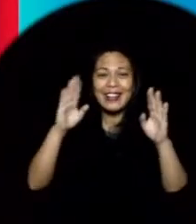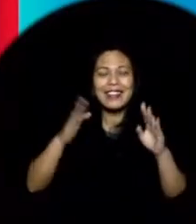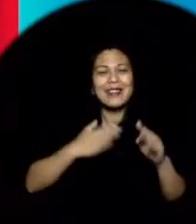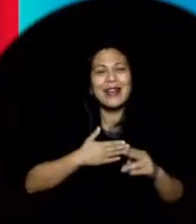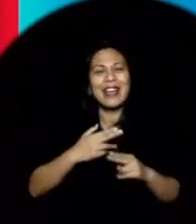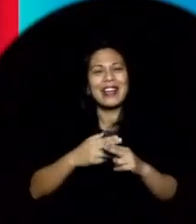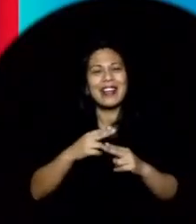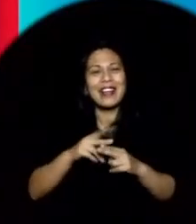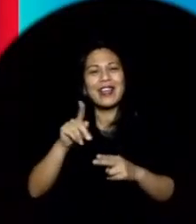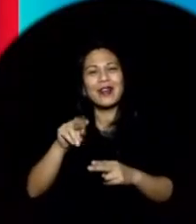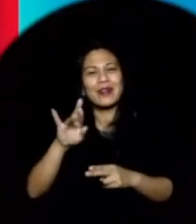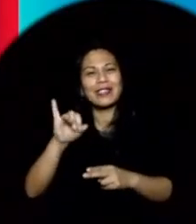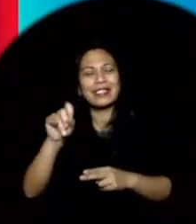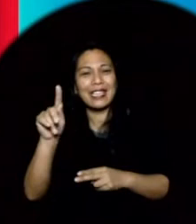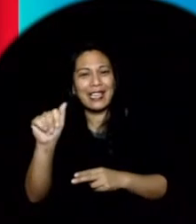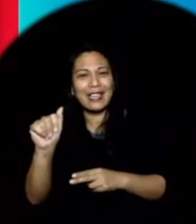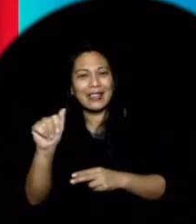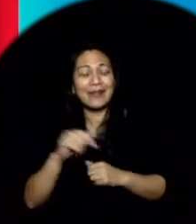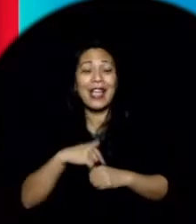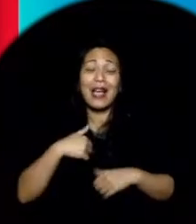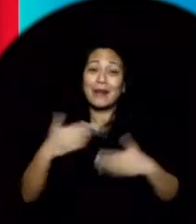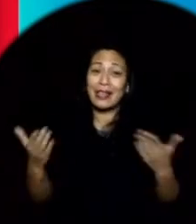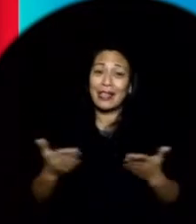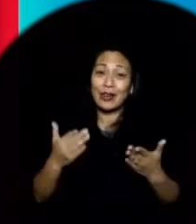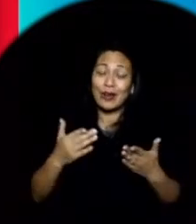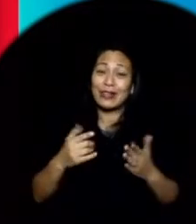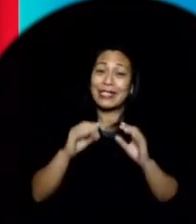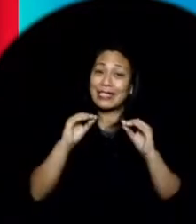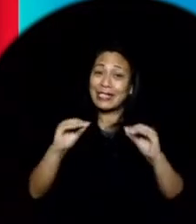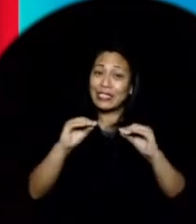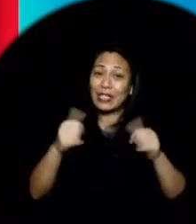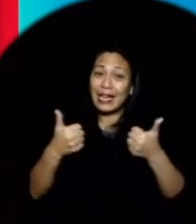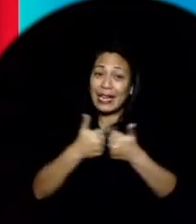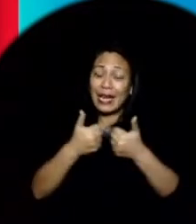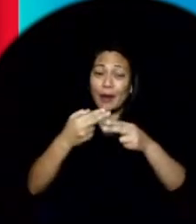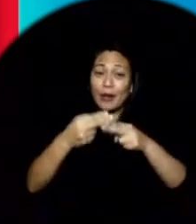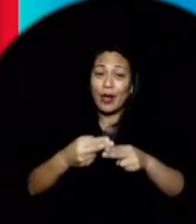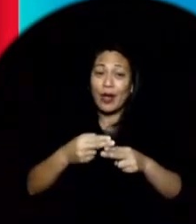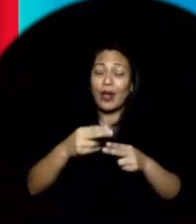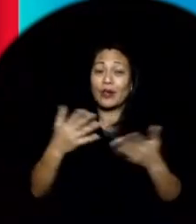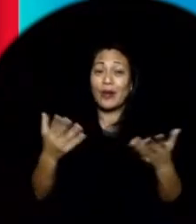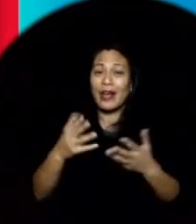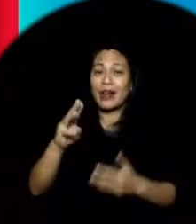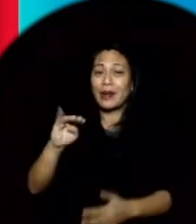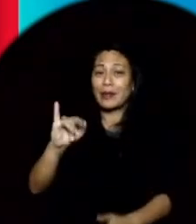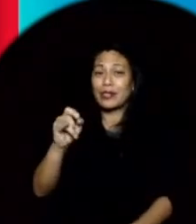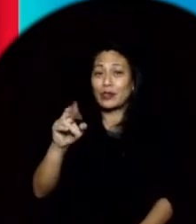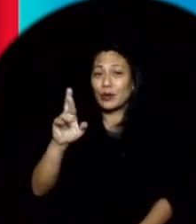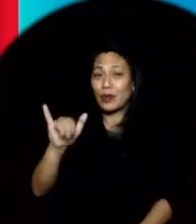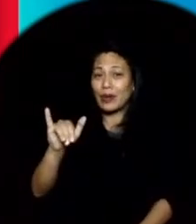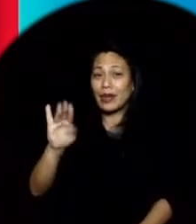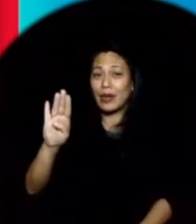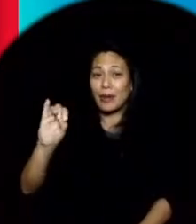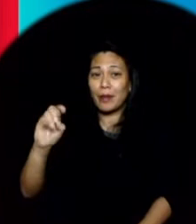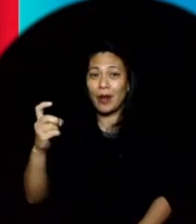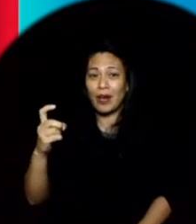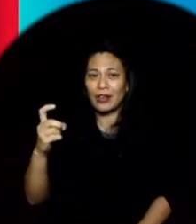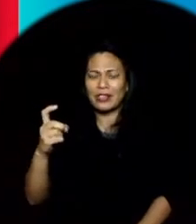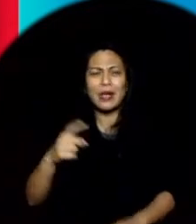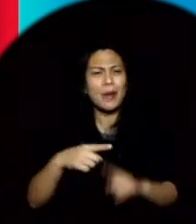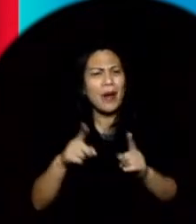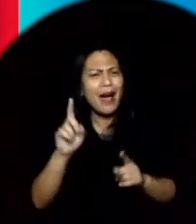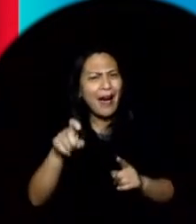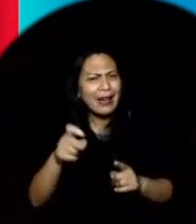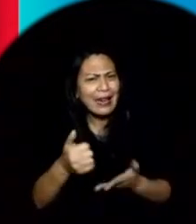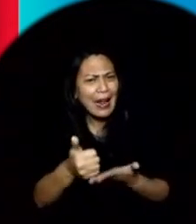Hi folks, my name is Krista and I'm here today to teach you a game called Mystery Box. And you know what? I think